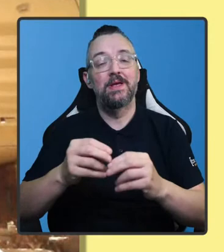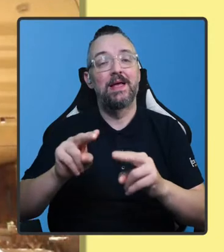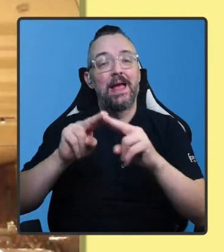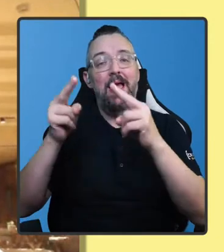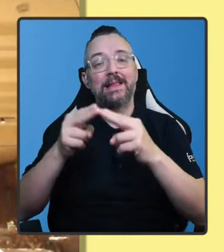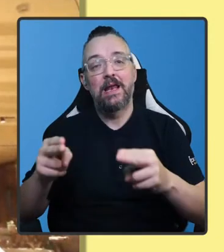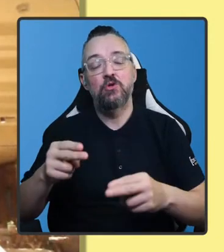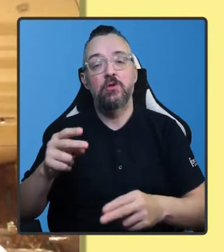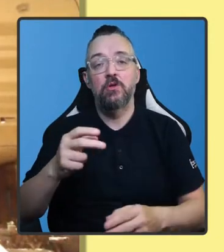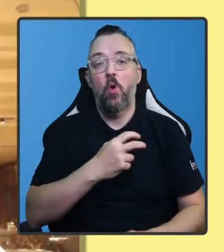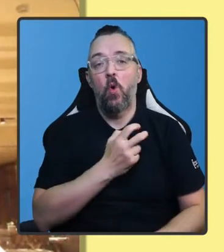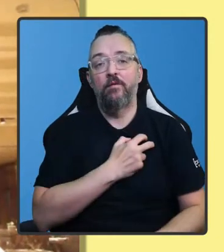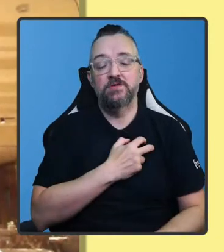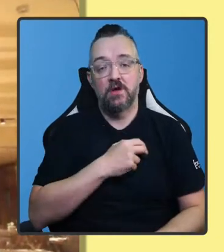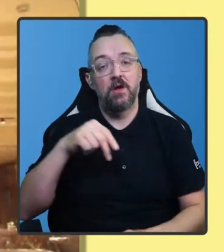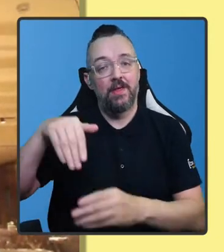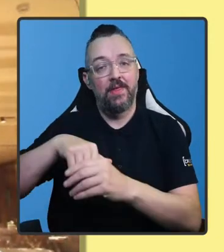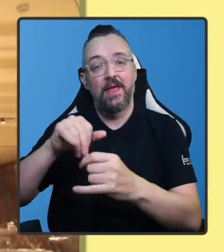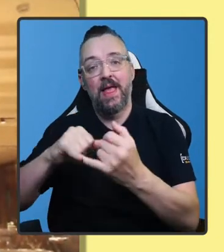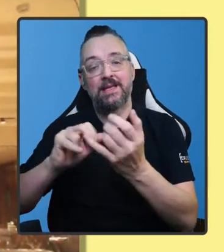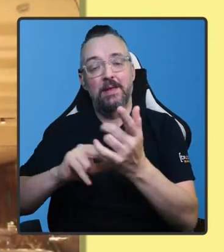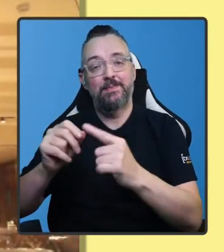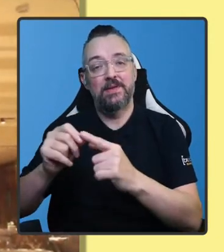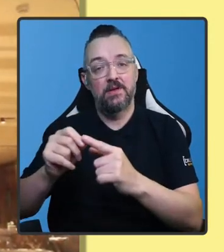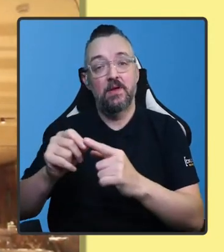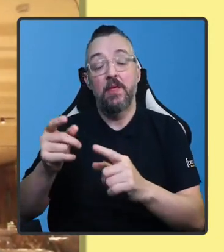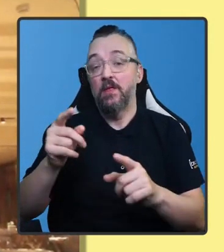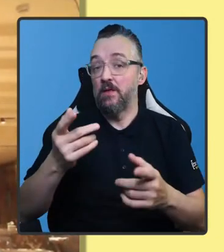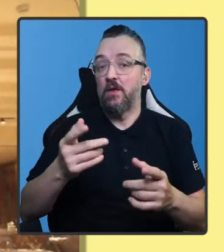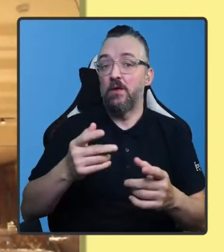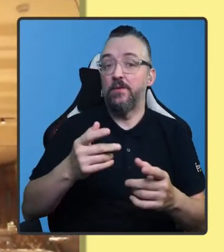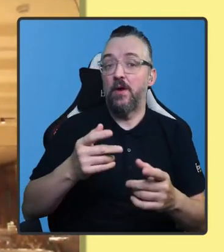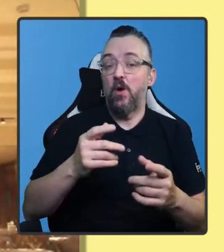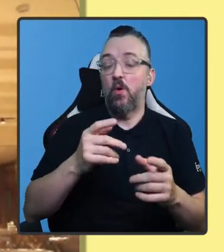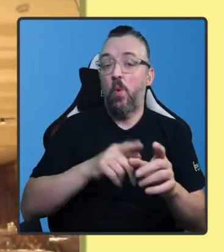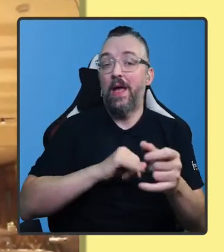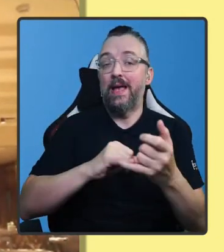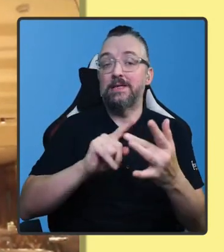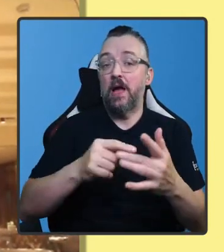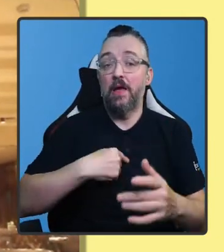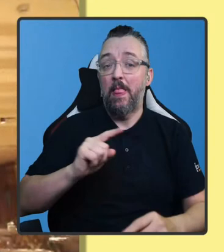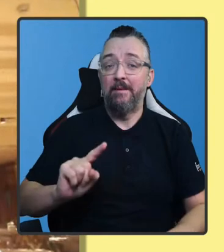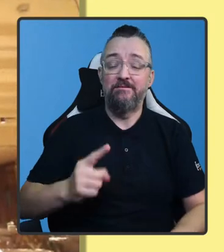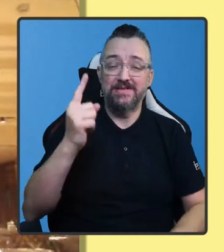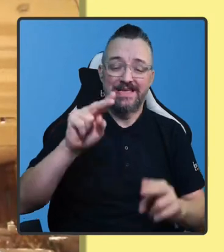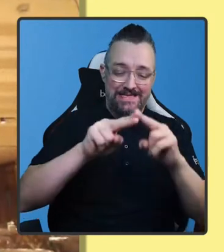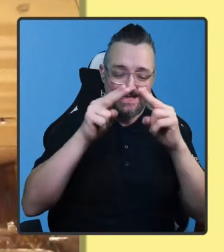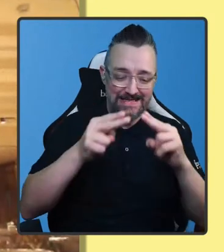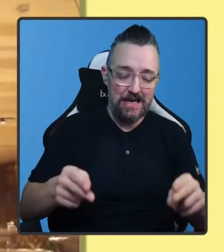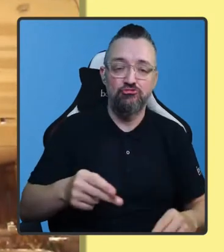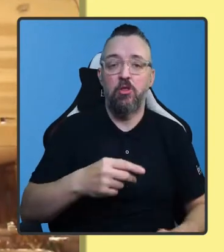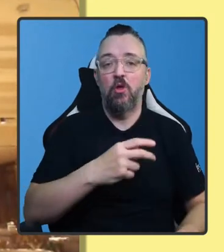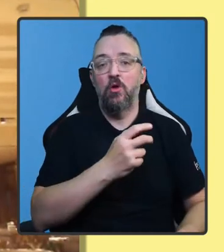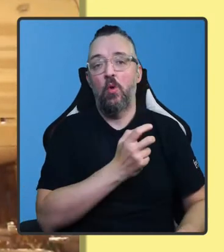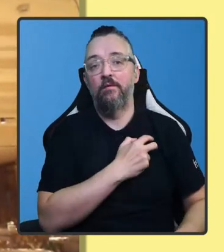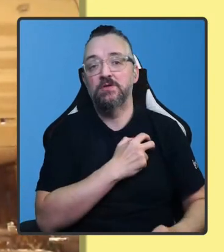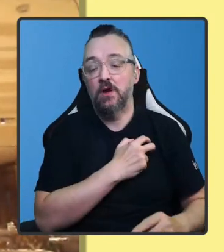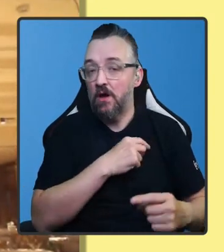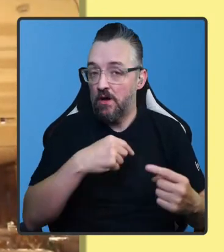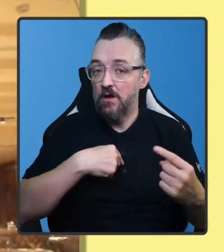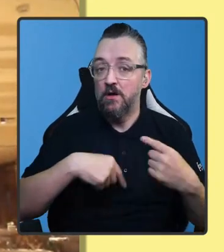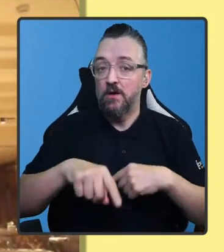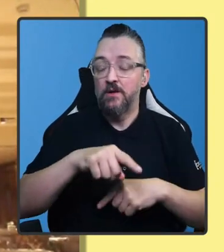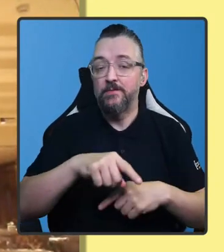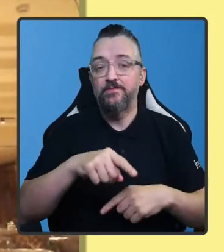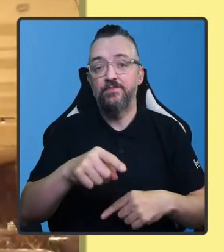SNP NEC. In YSI, I had the honor of being the first ever international officer. And as an NEC,